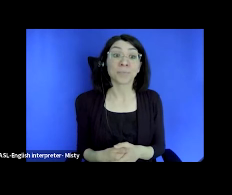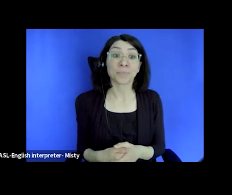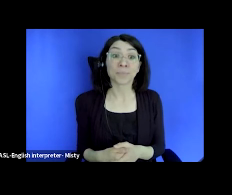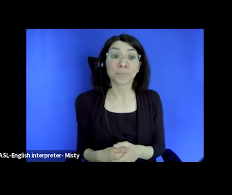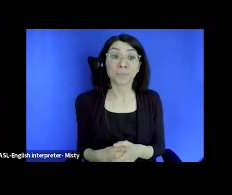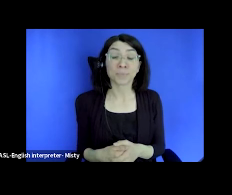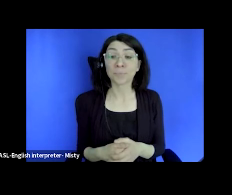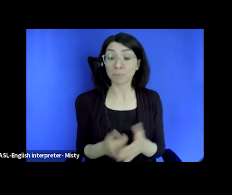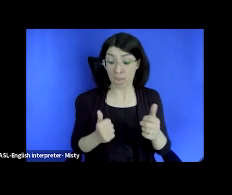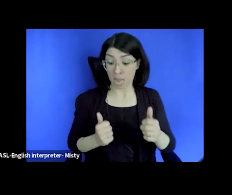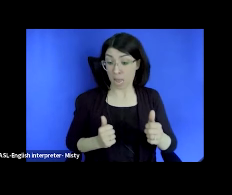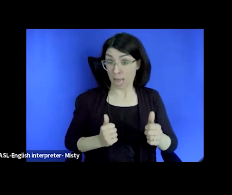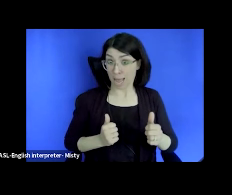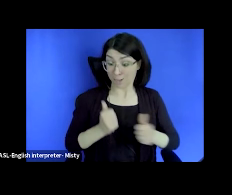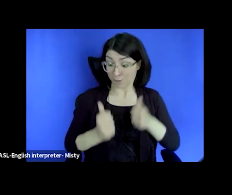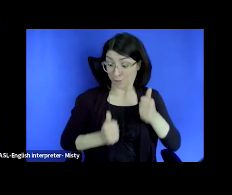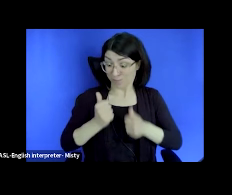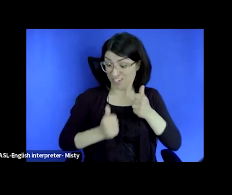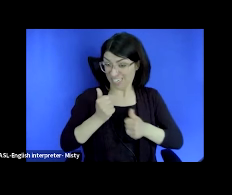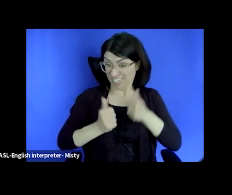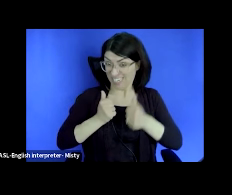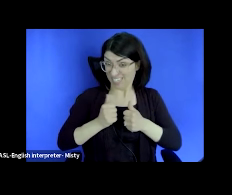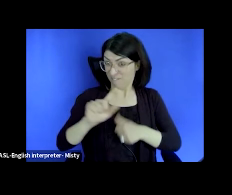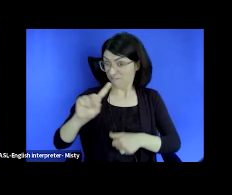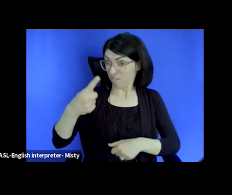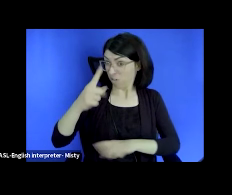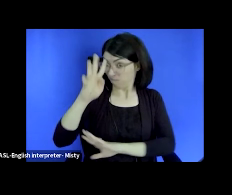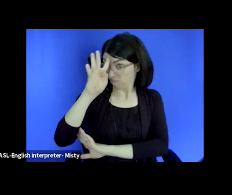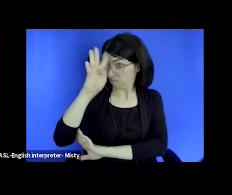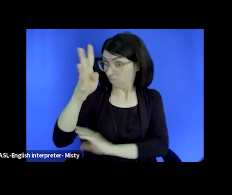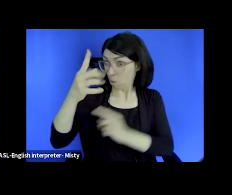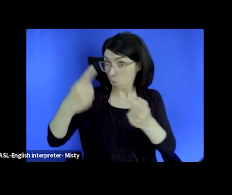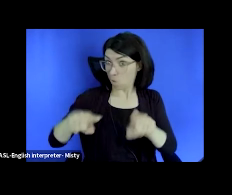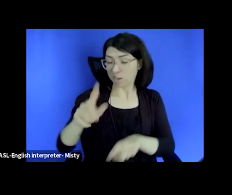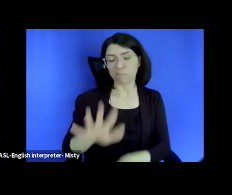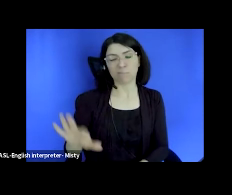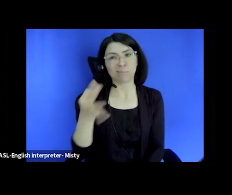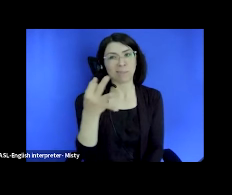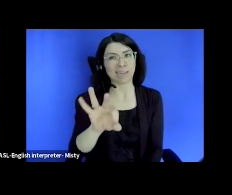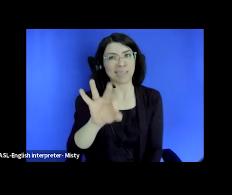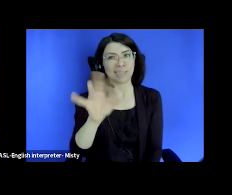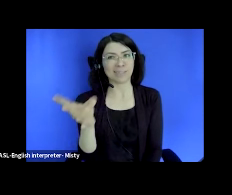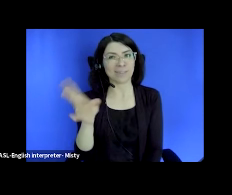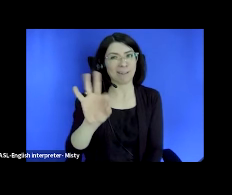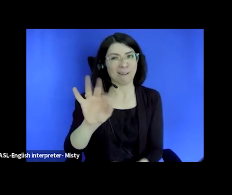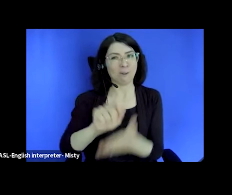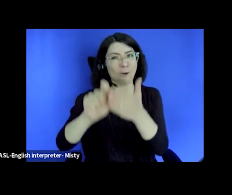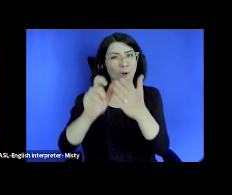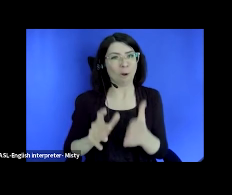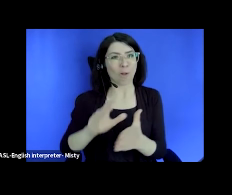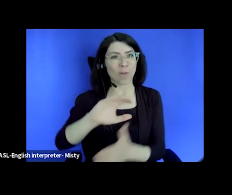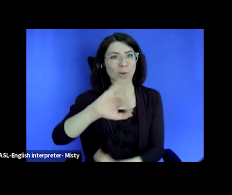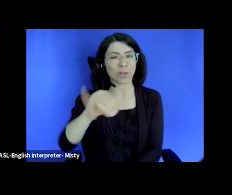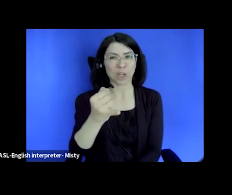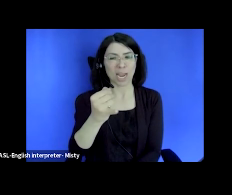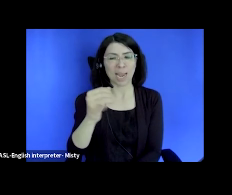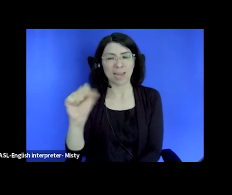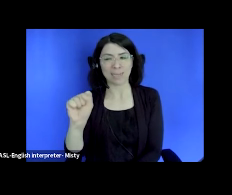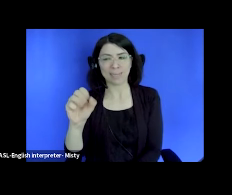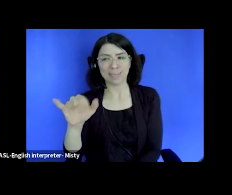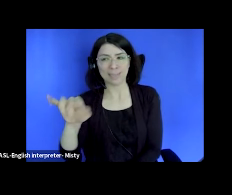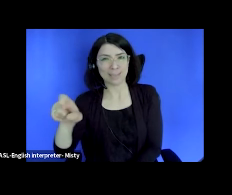exploration around assertiveness started in 1979 with a book by Jay Smith. It's called When I Say No,